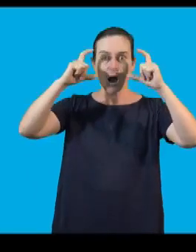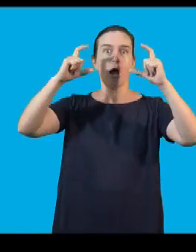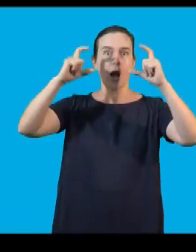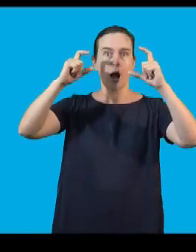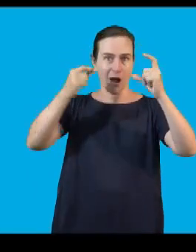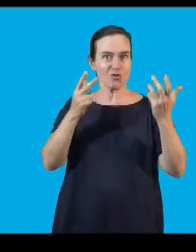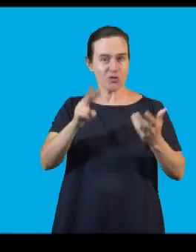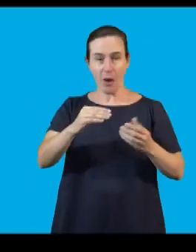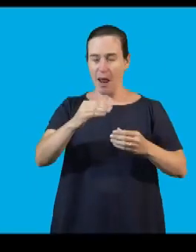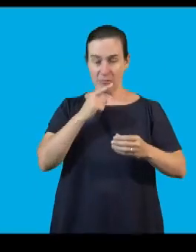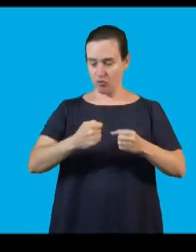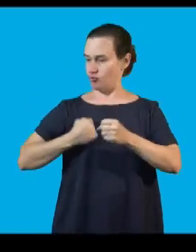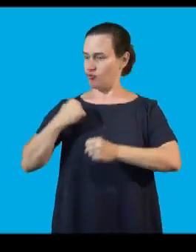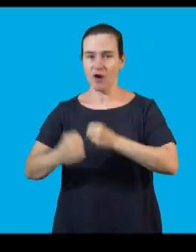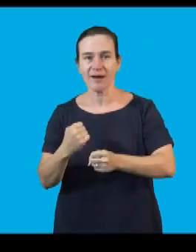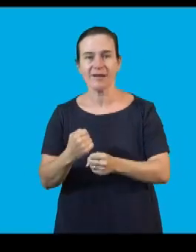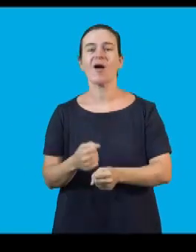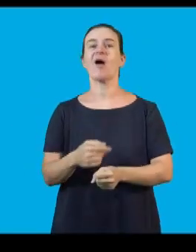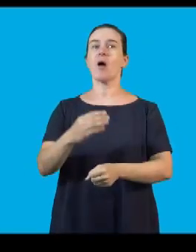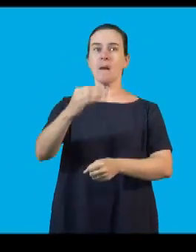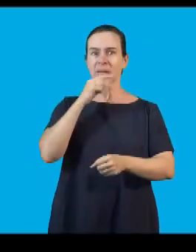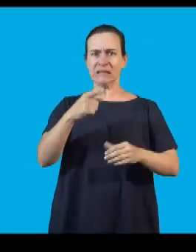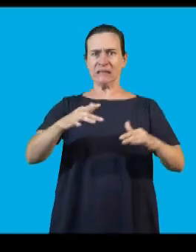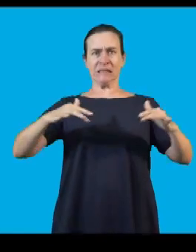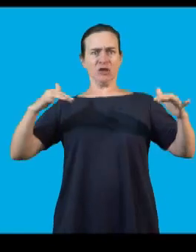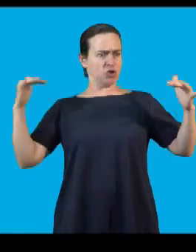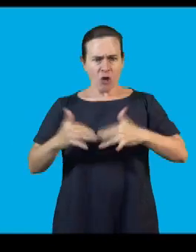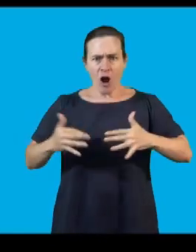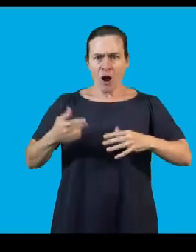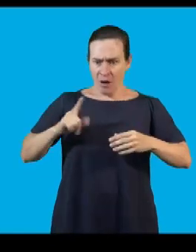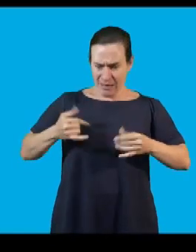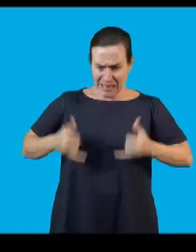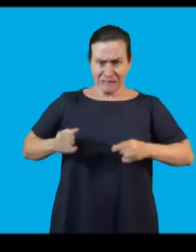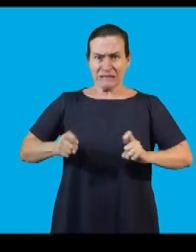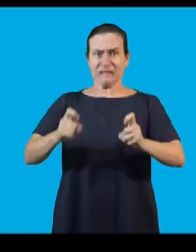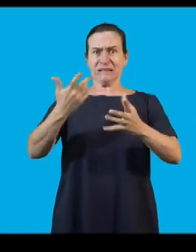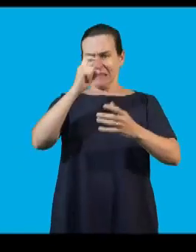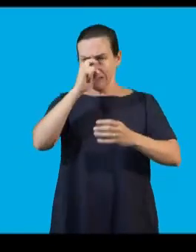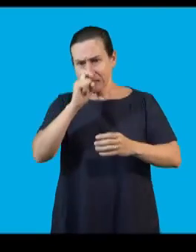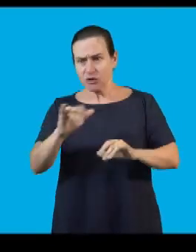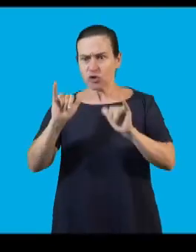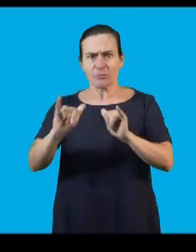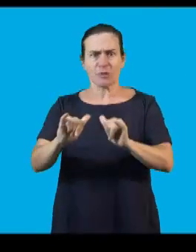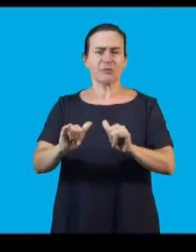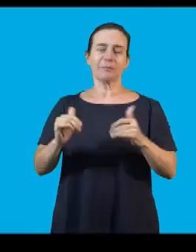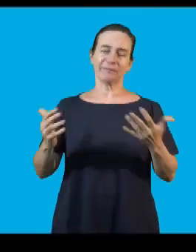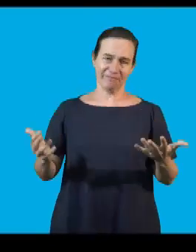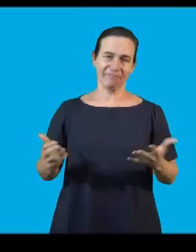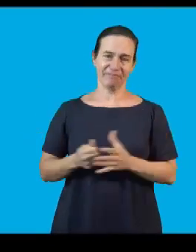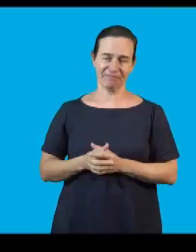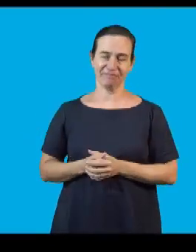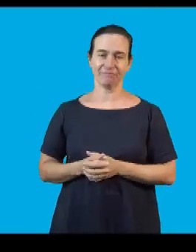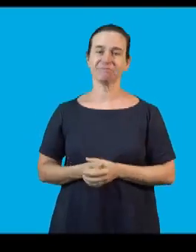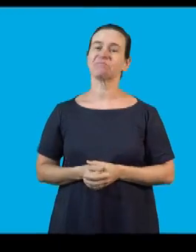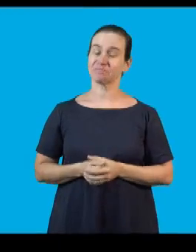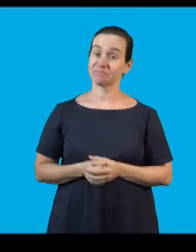eyes enlarged, okay. She's in a running motion. So this indicates her urgency and her desperation.